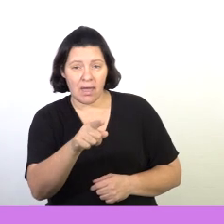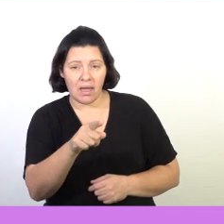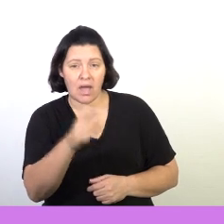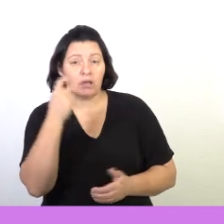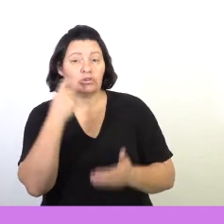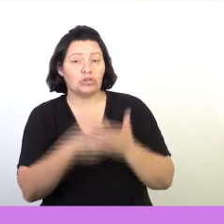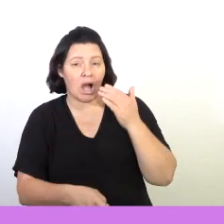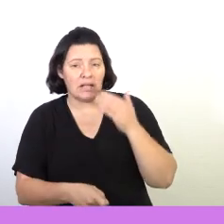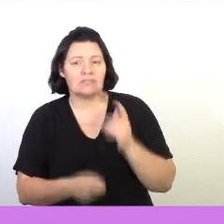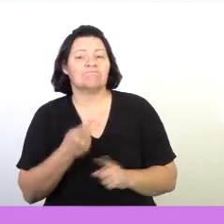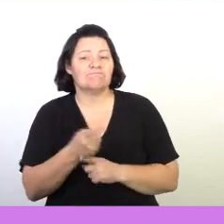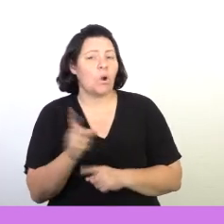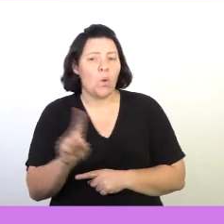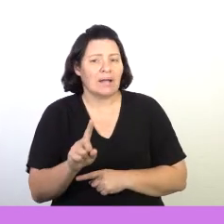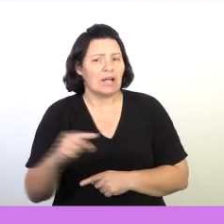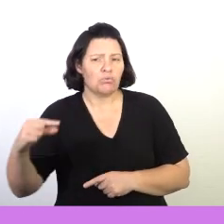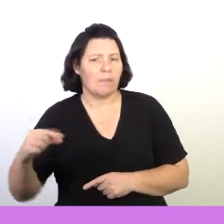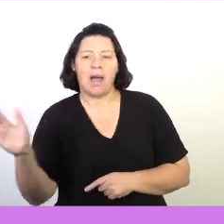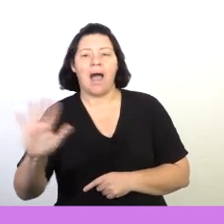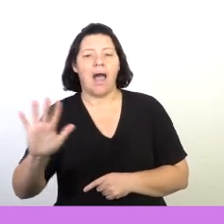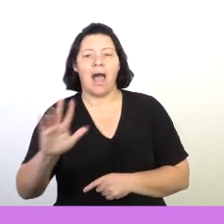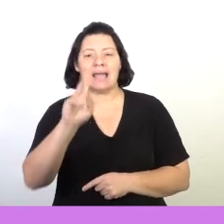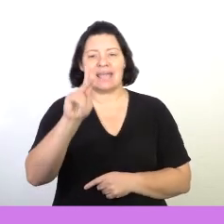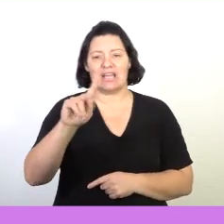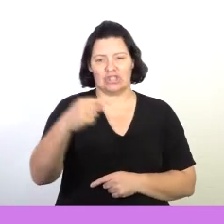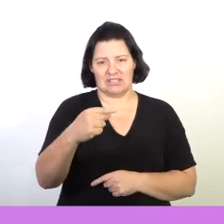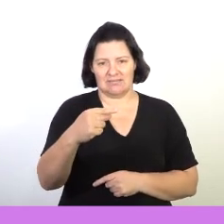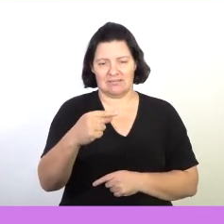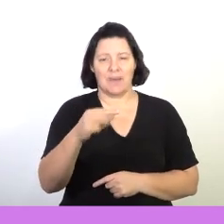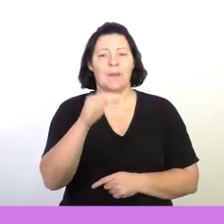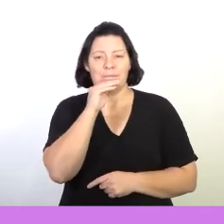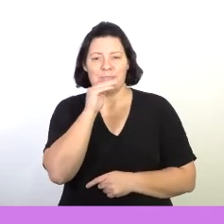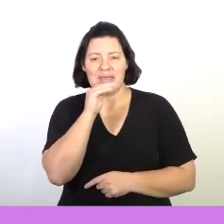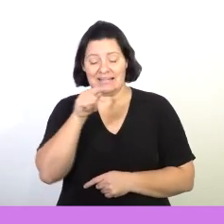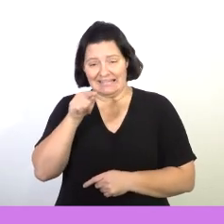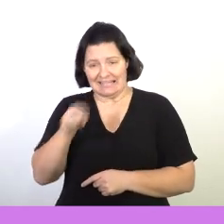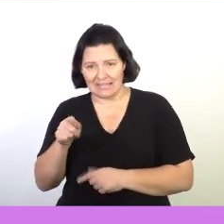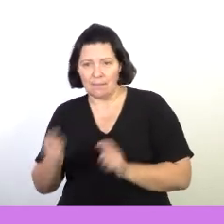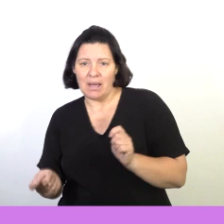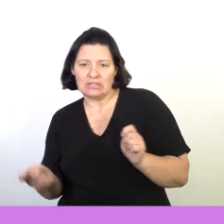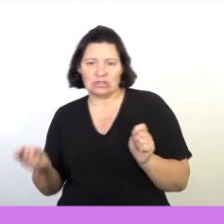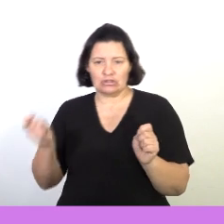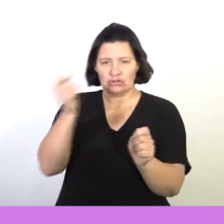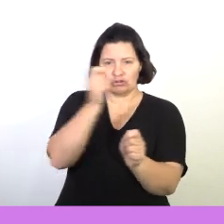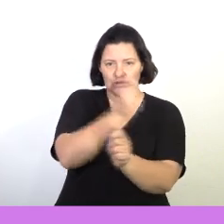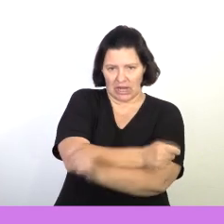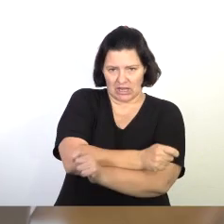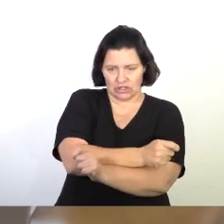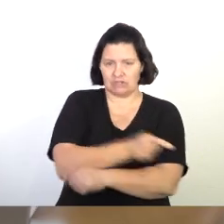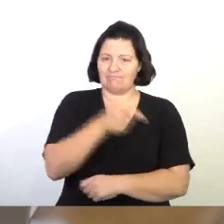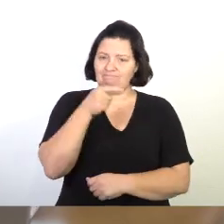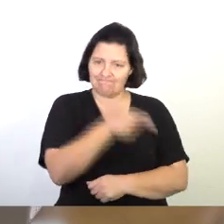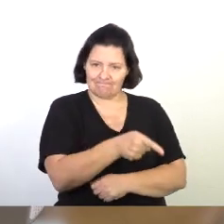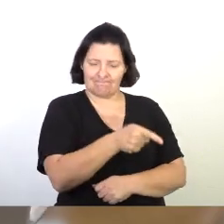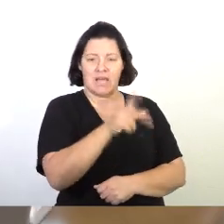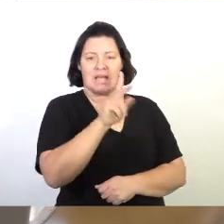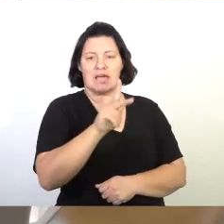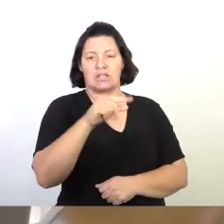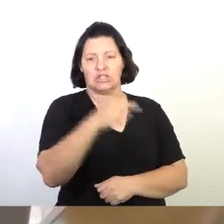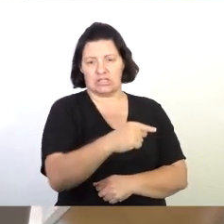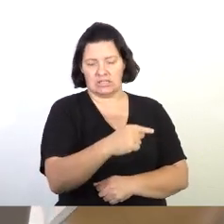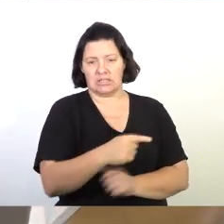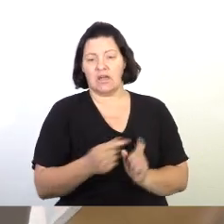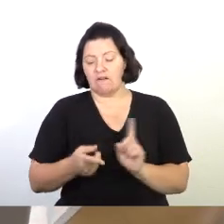Remember, John charges per kilogram. So to us, this is an indication that this mass should be converted